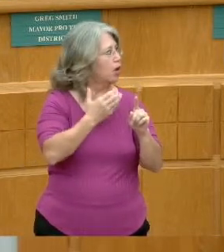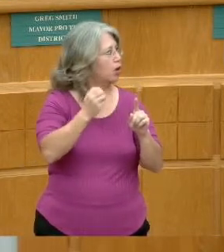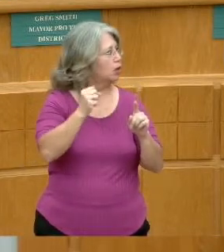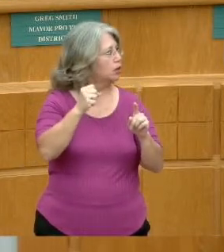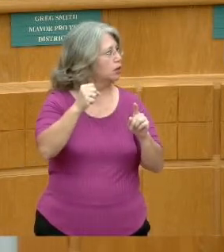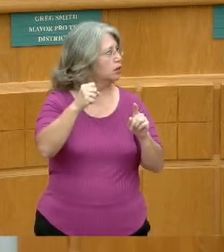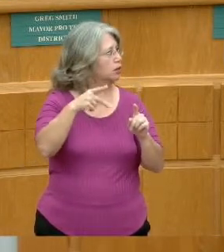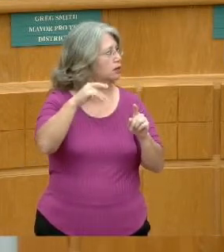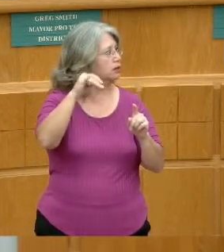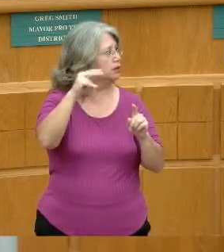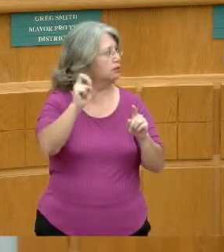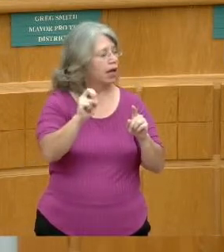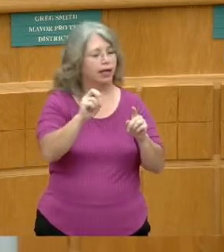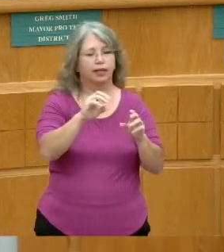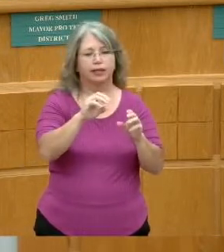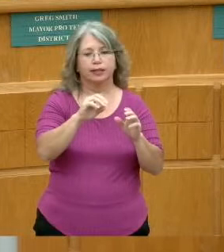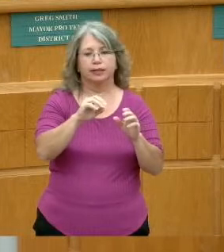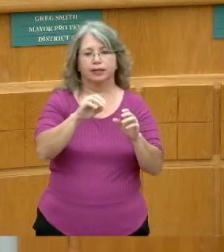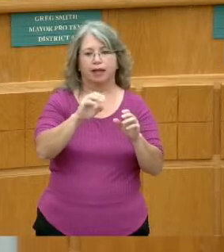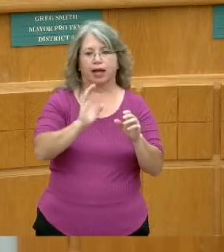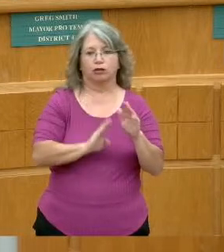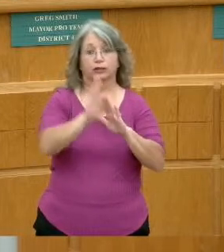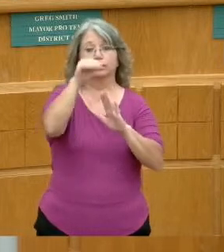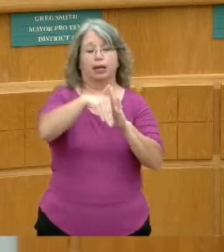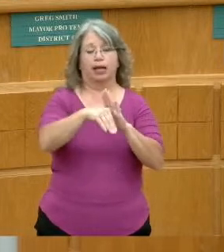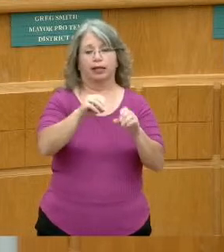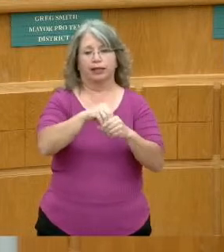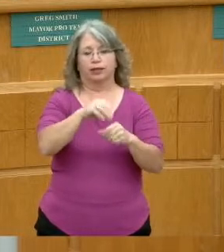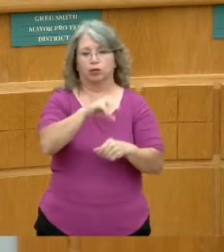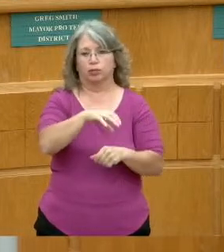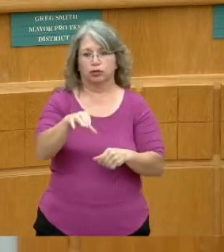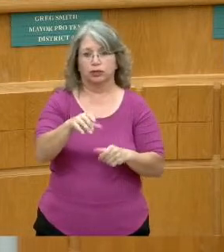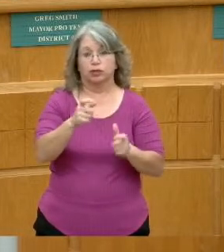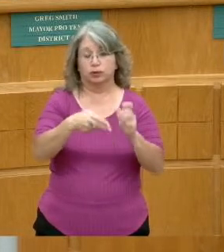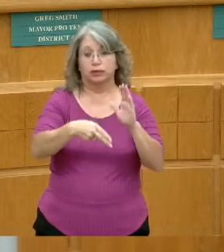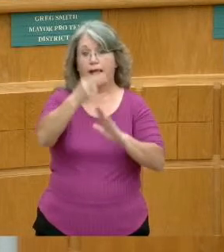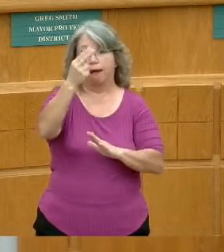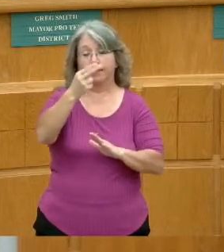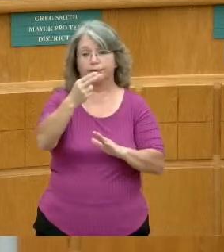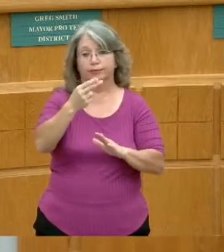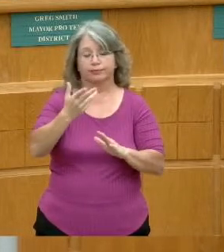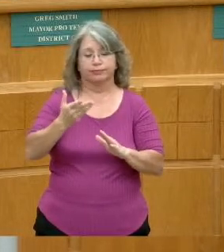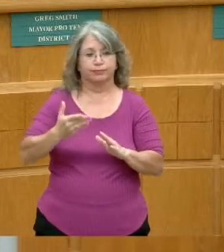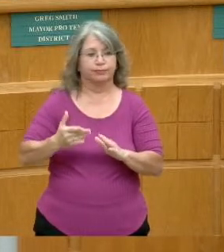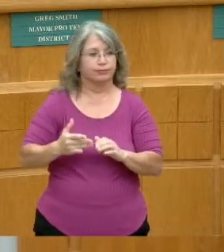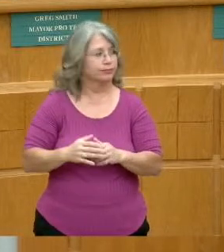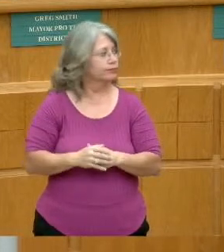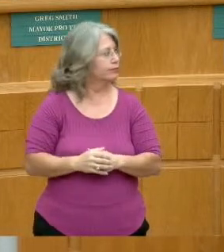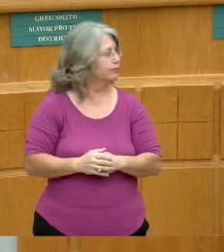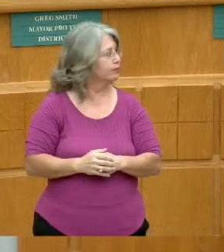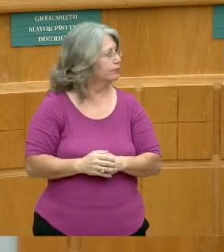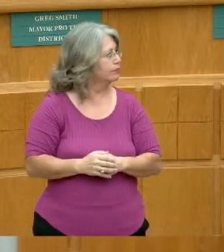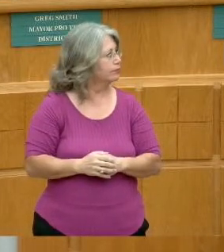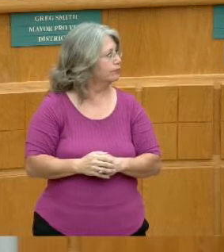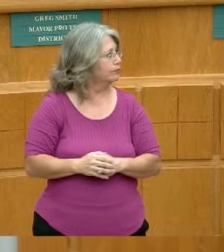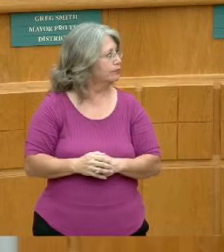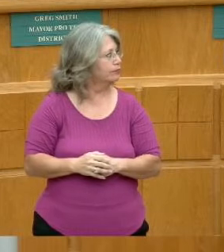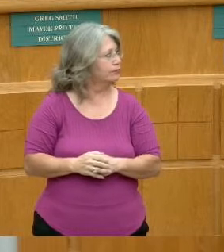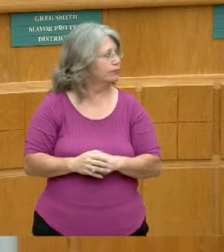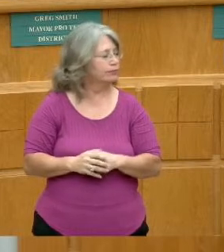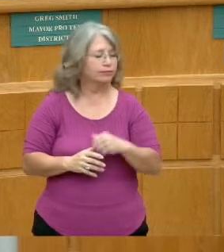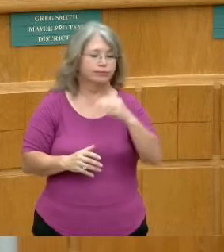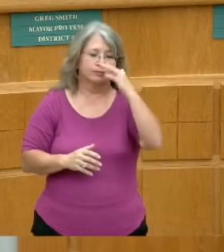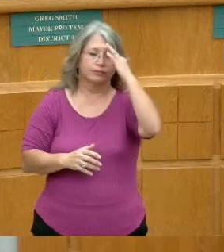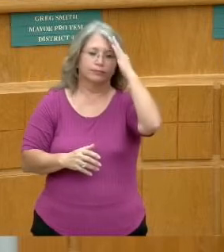the graph, you'd be able to see more of an increase and then a decrease in the rest of the Coastal Bend also. So this